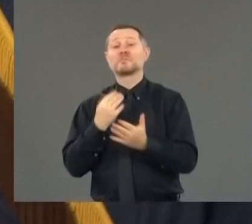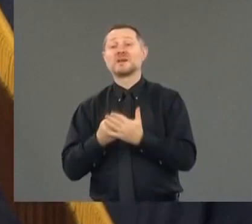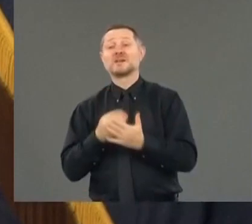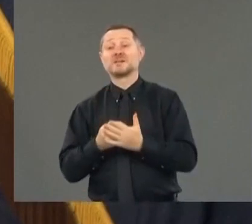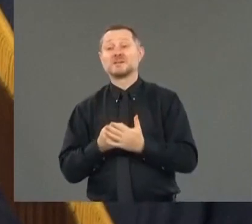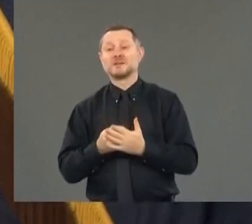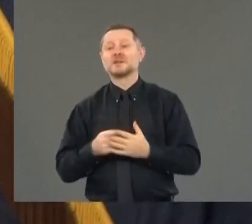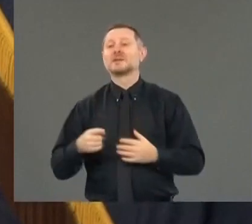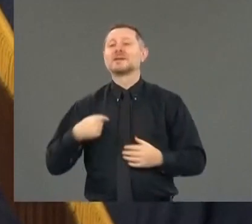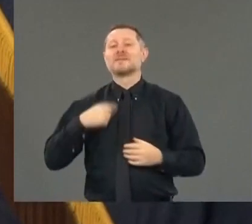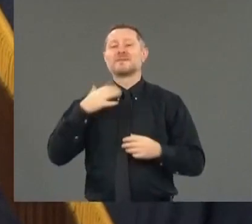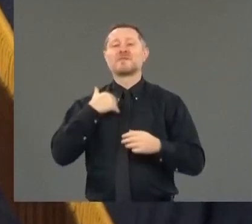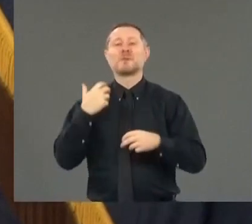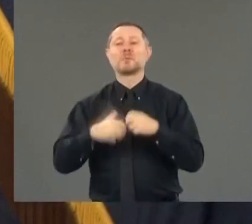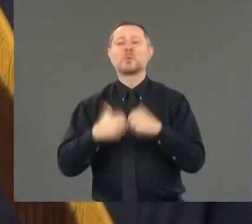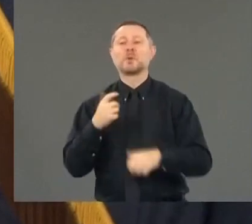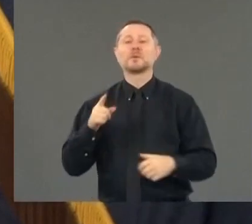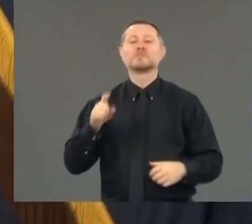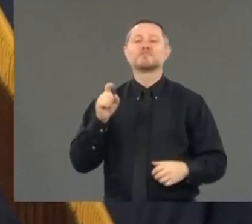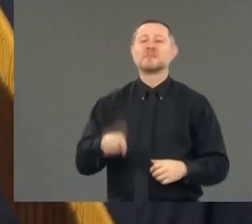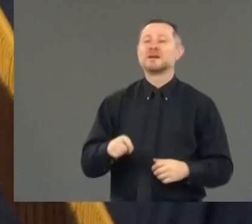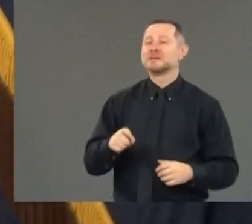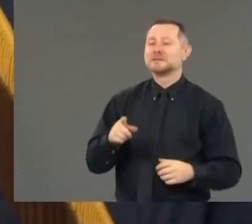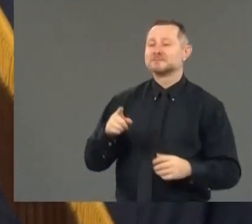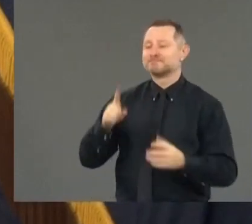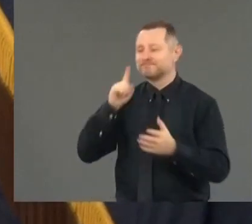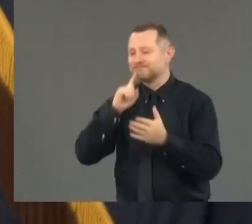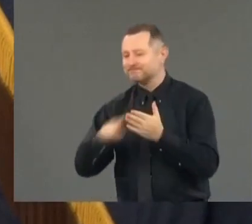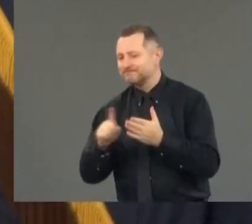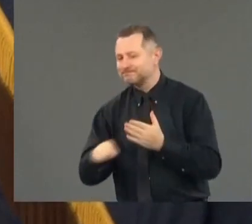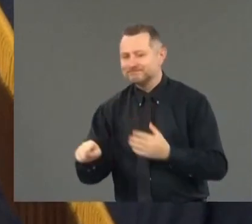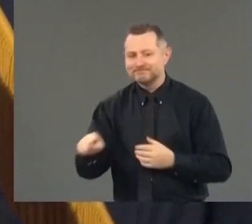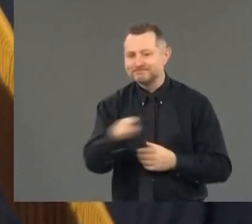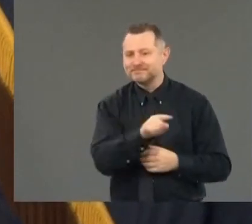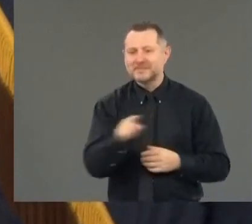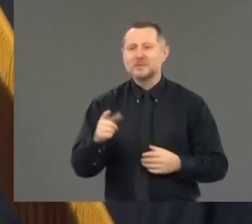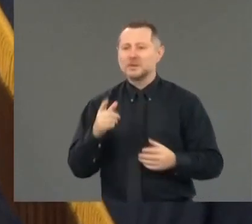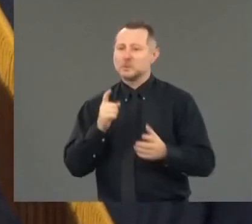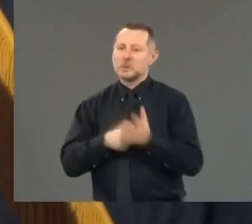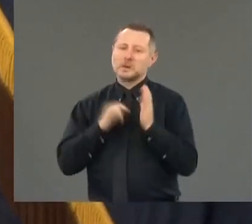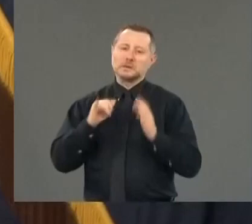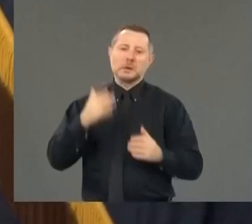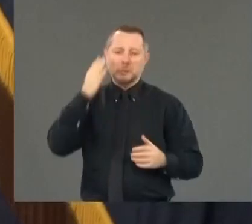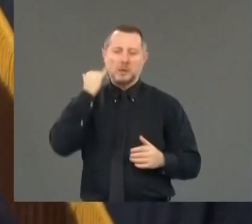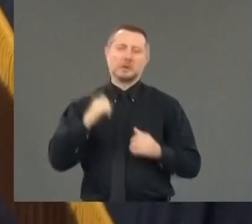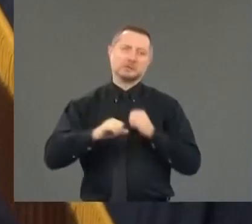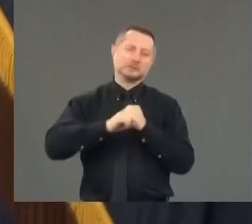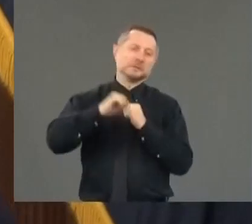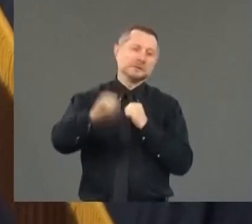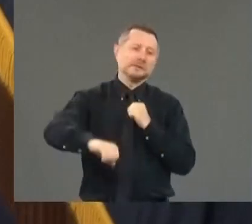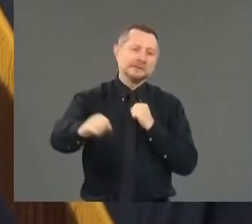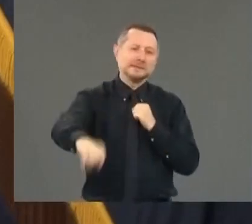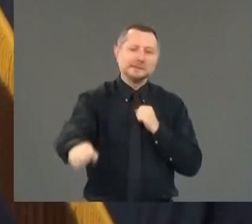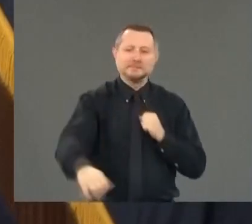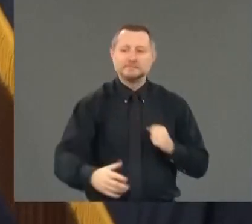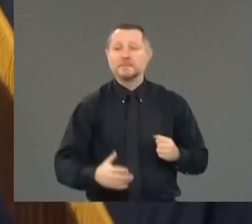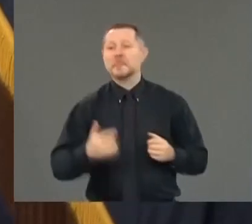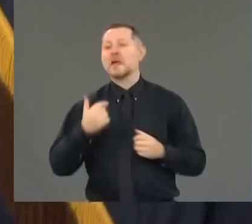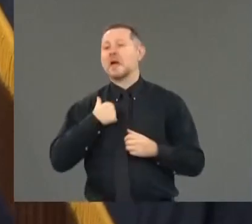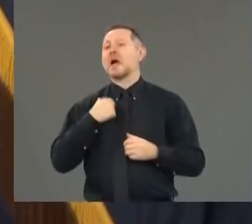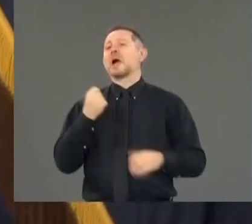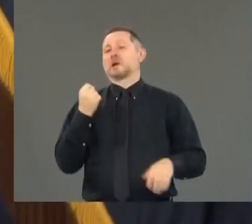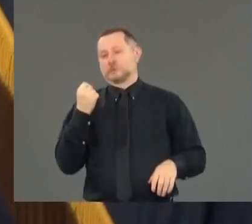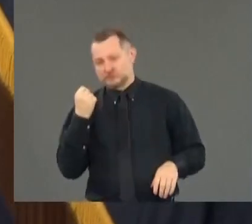have issues that have to be reviewed or investigated. I understand